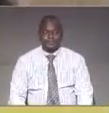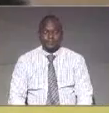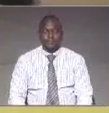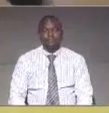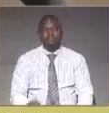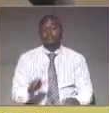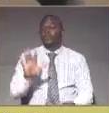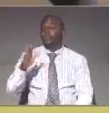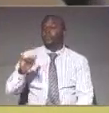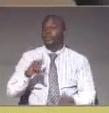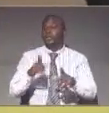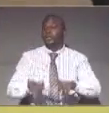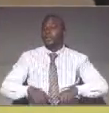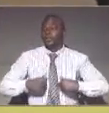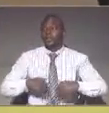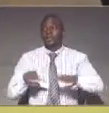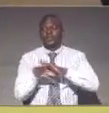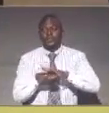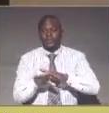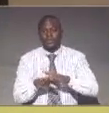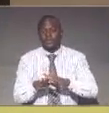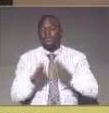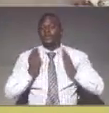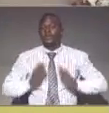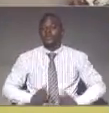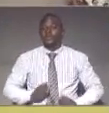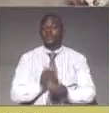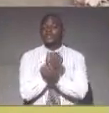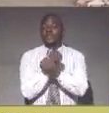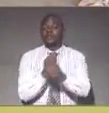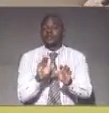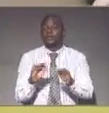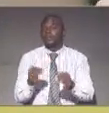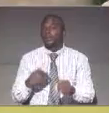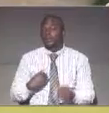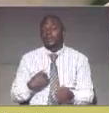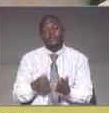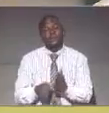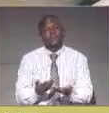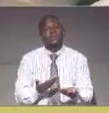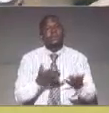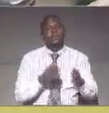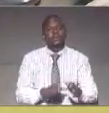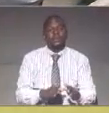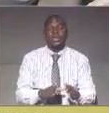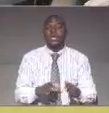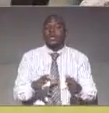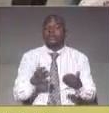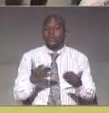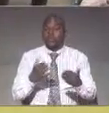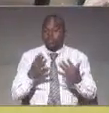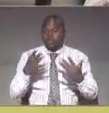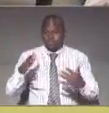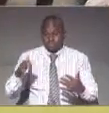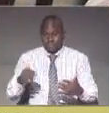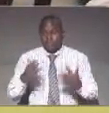Whereas water is life and a basic requirement for human survival, it can also be a source of death. Waterborne diseases are